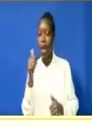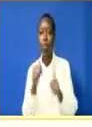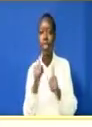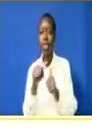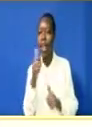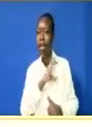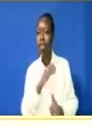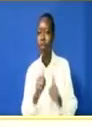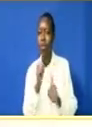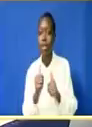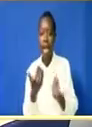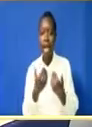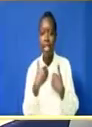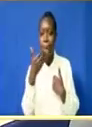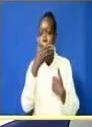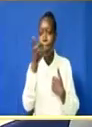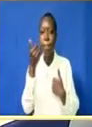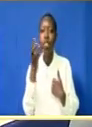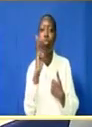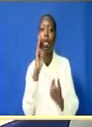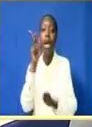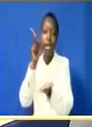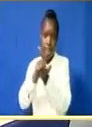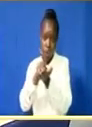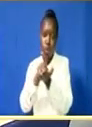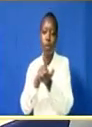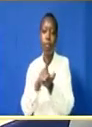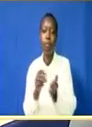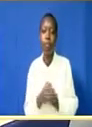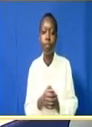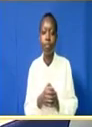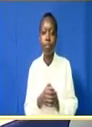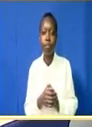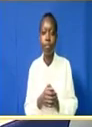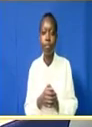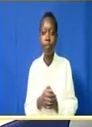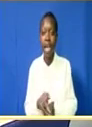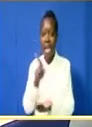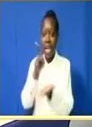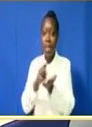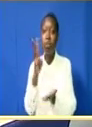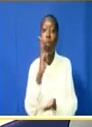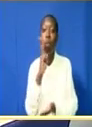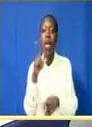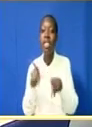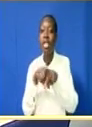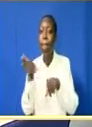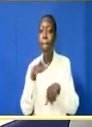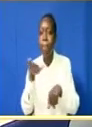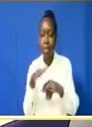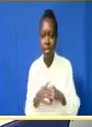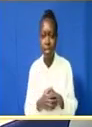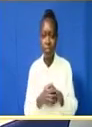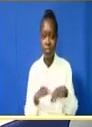retention. Okay. Since it does not allow water to pass through, it holds it. Mm. So we say it is the best for holding water.